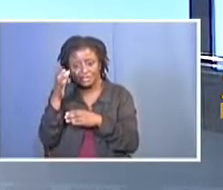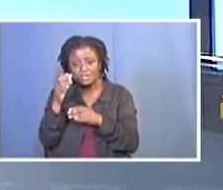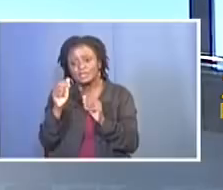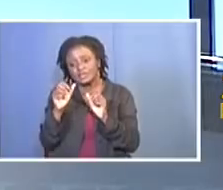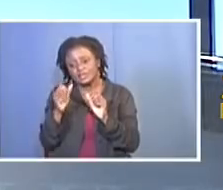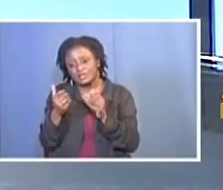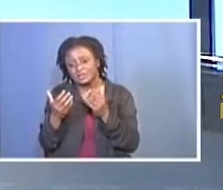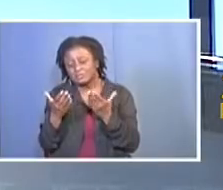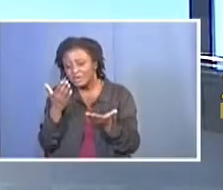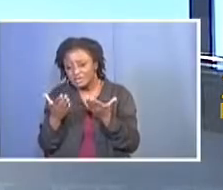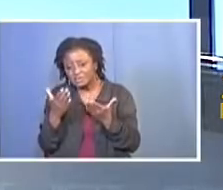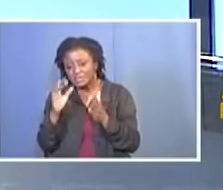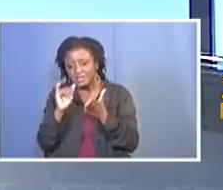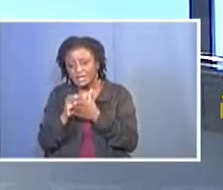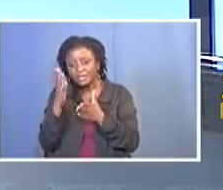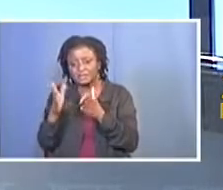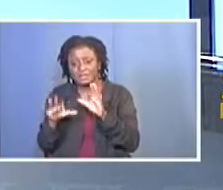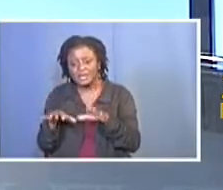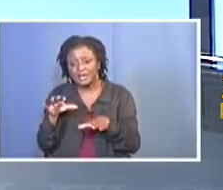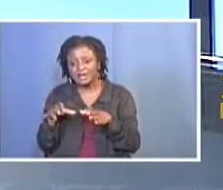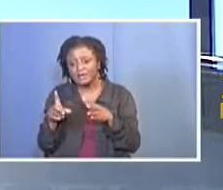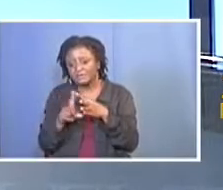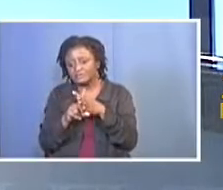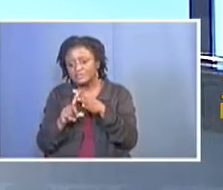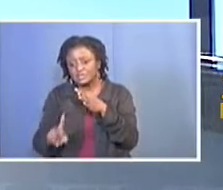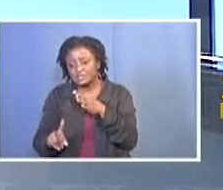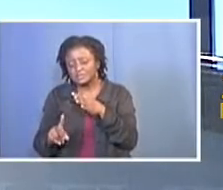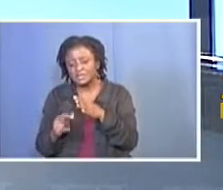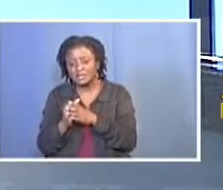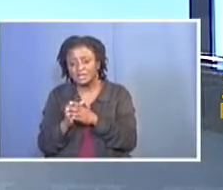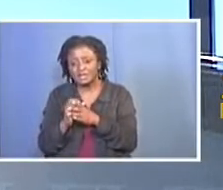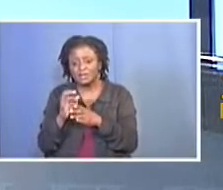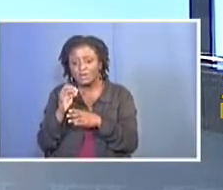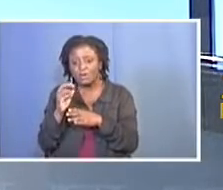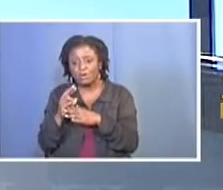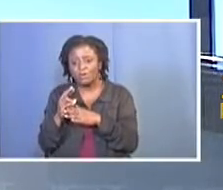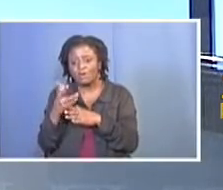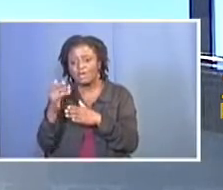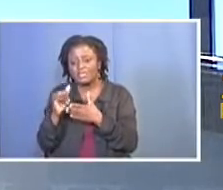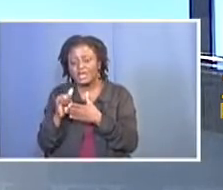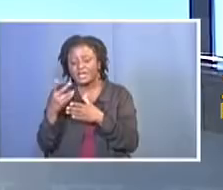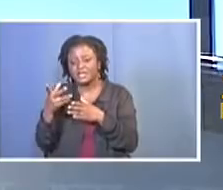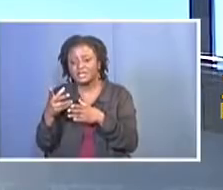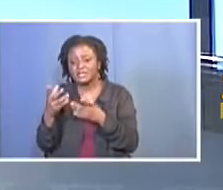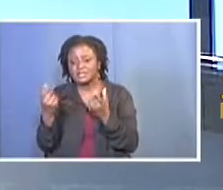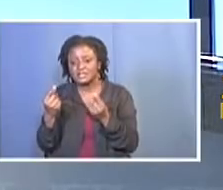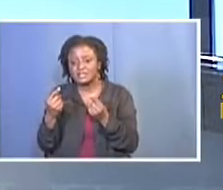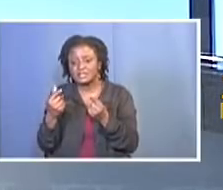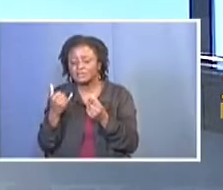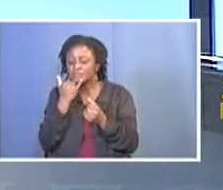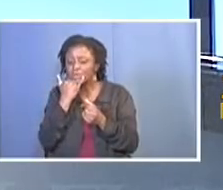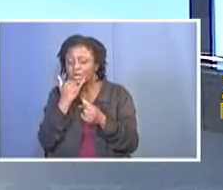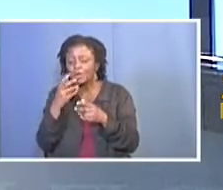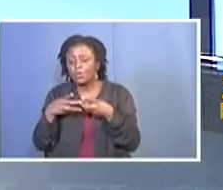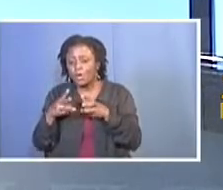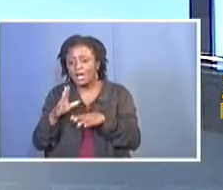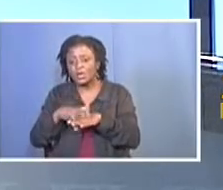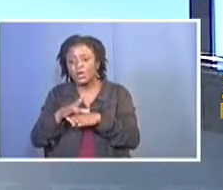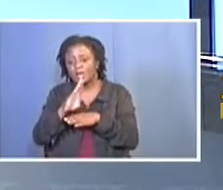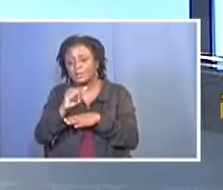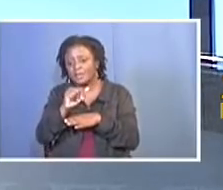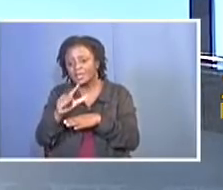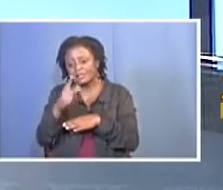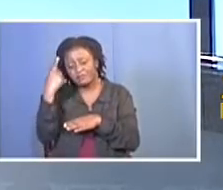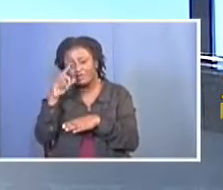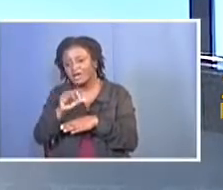fact that the murder was allegedly committed while he was on bail for another serious offense. That did not sit well with Mallory, who appealed